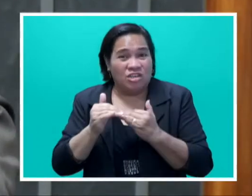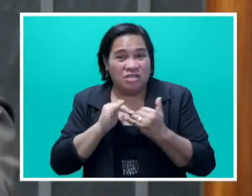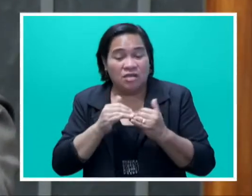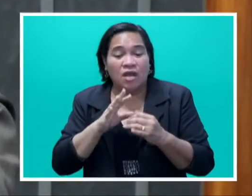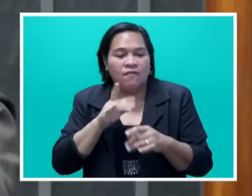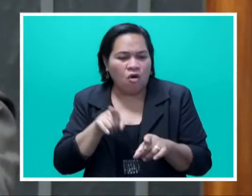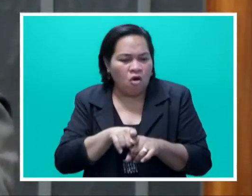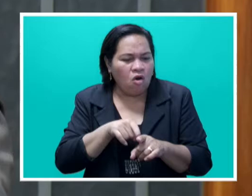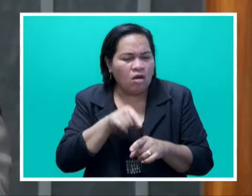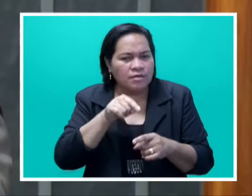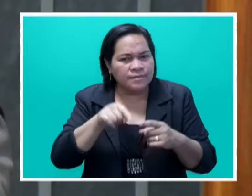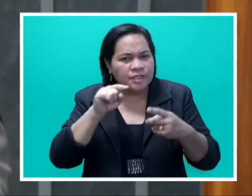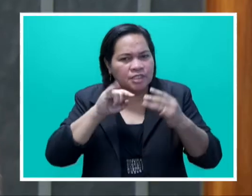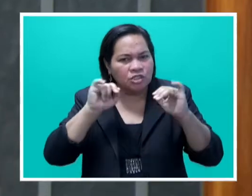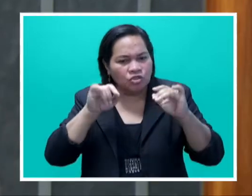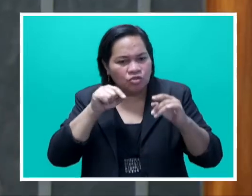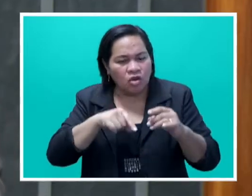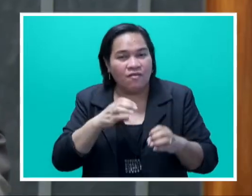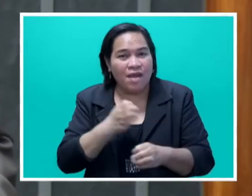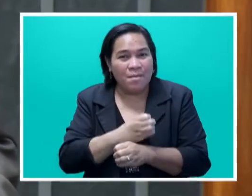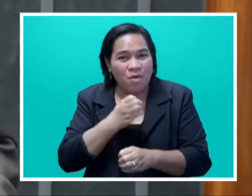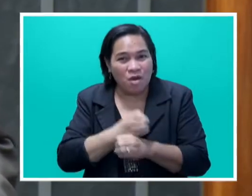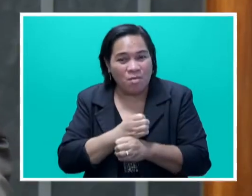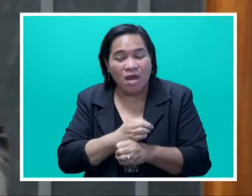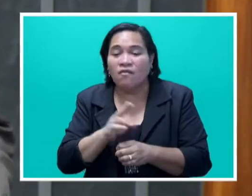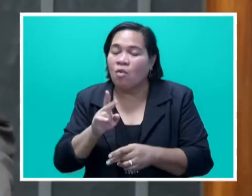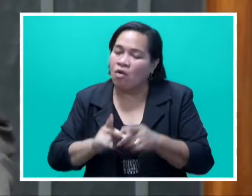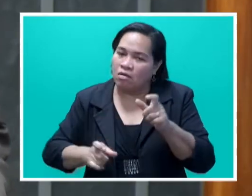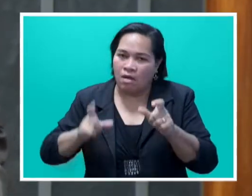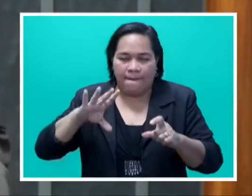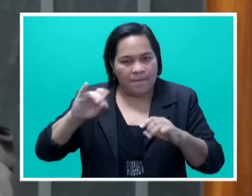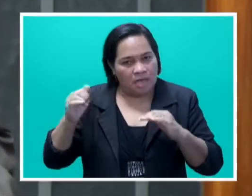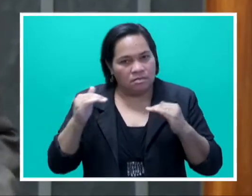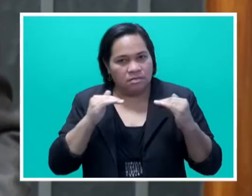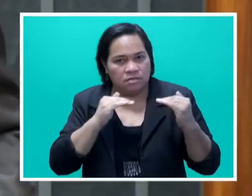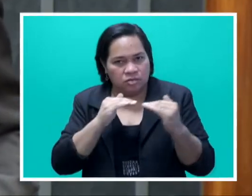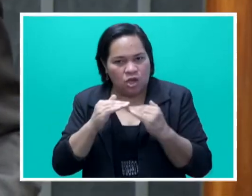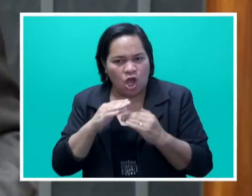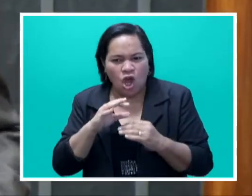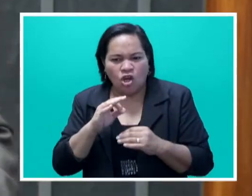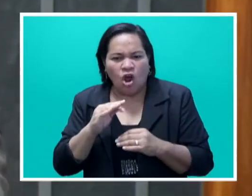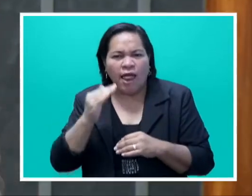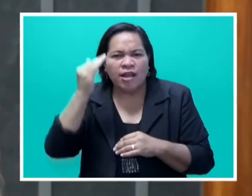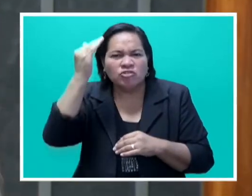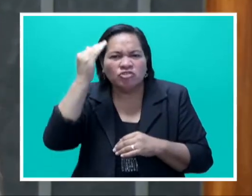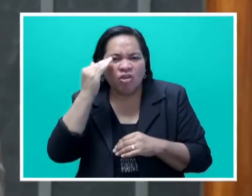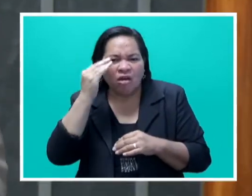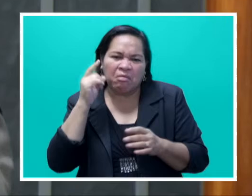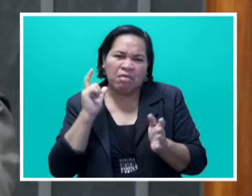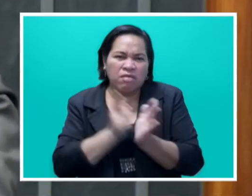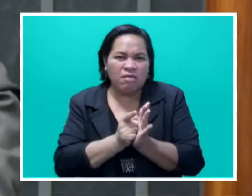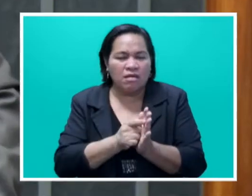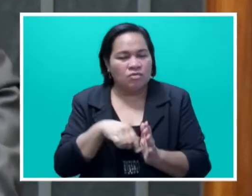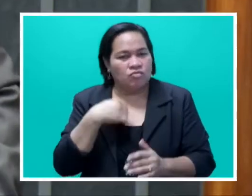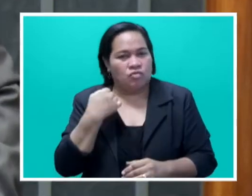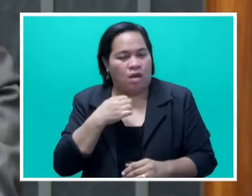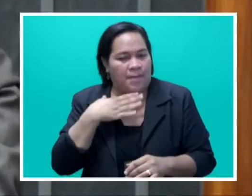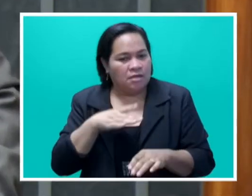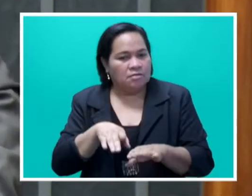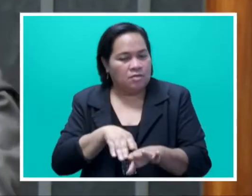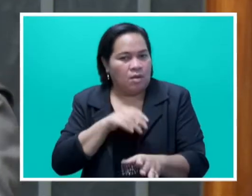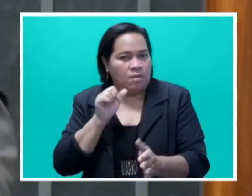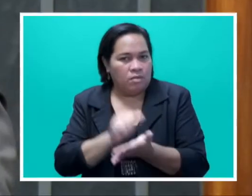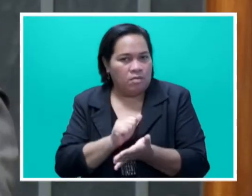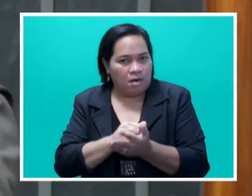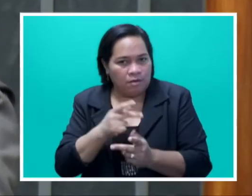employment and work practice from all parties, rather than short-term gains. We must all come together